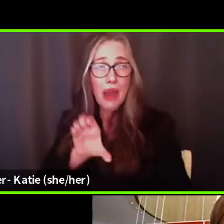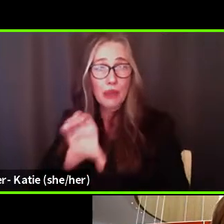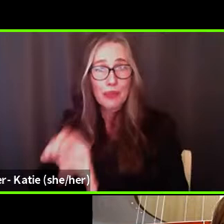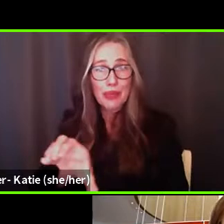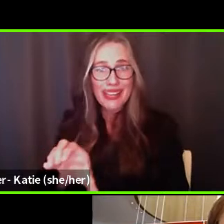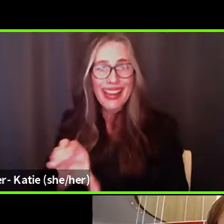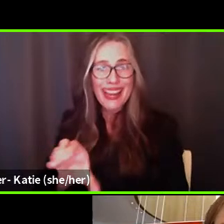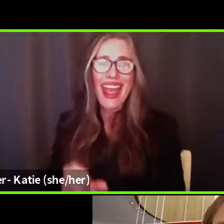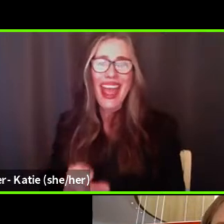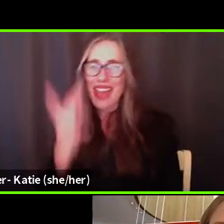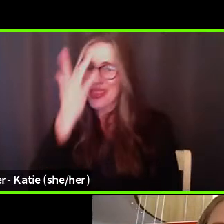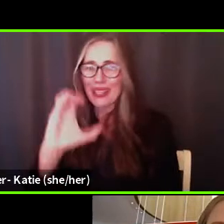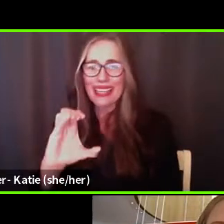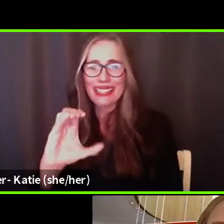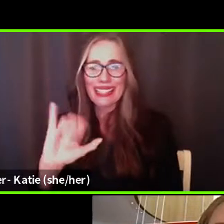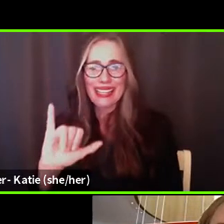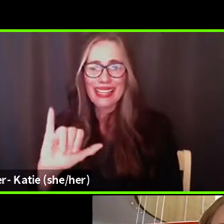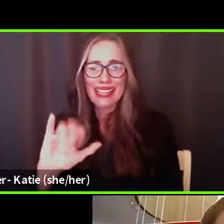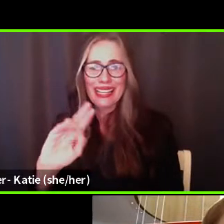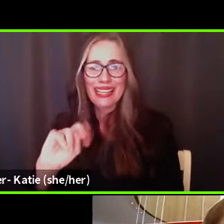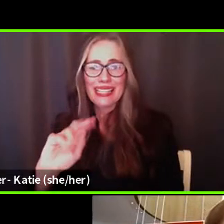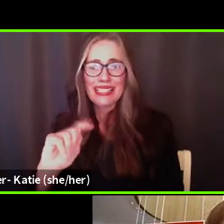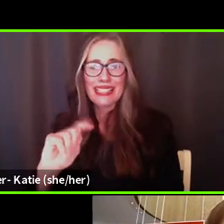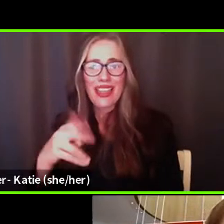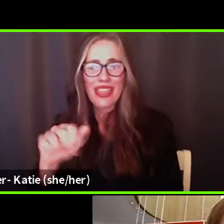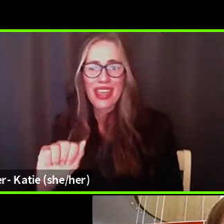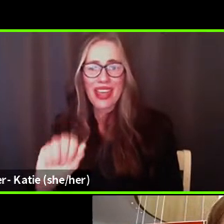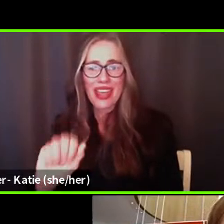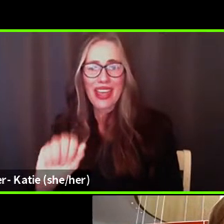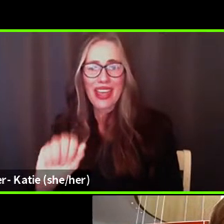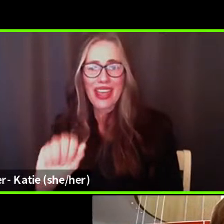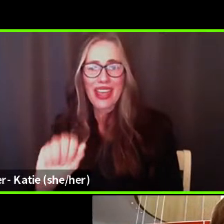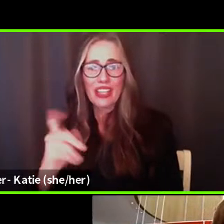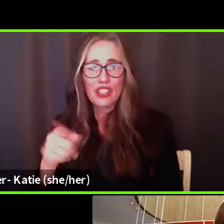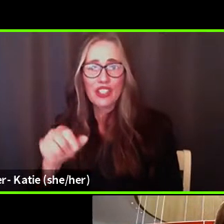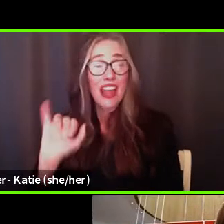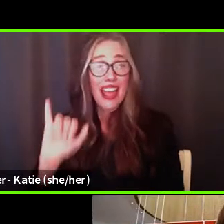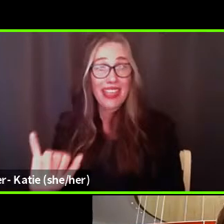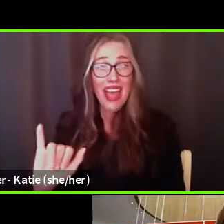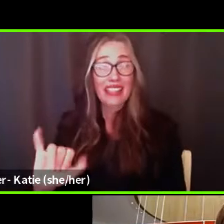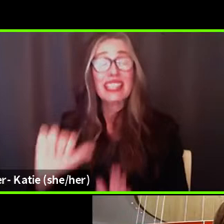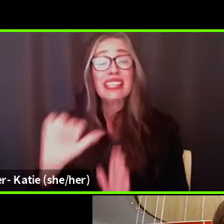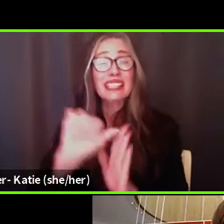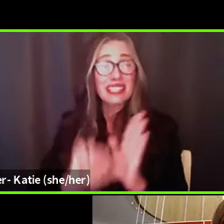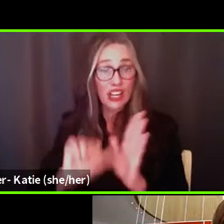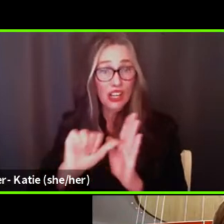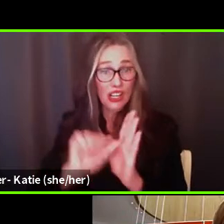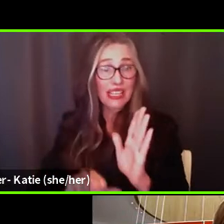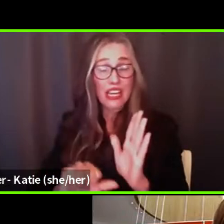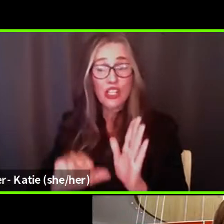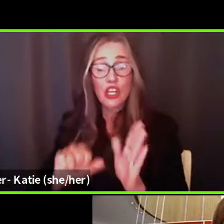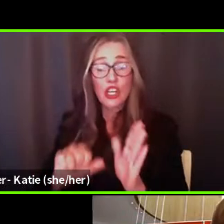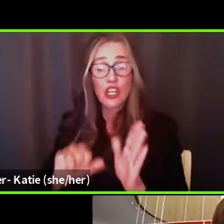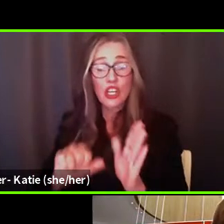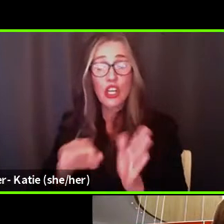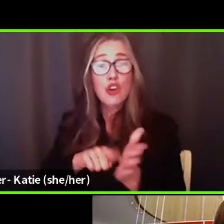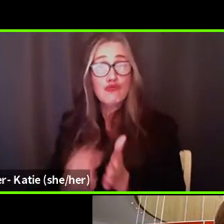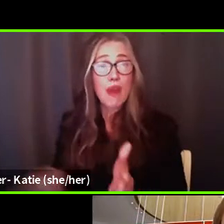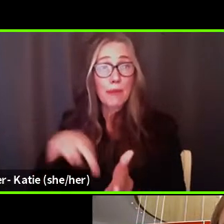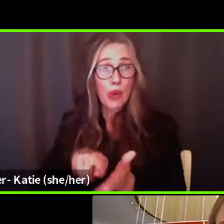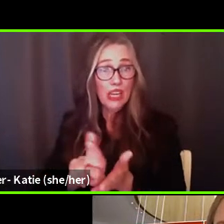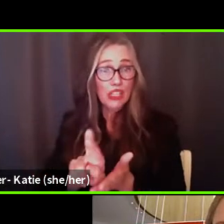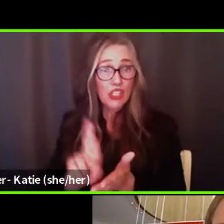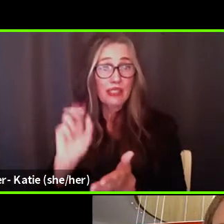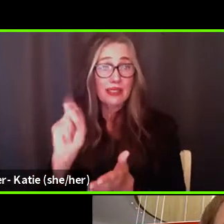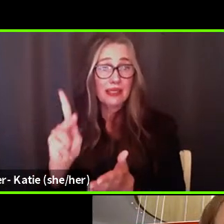chandler the sterilization reparations bill was born of a bold concept